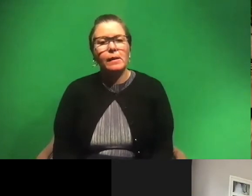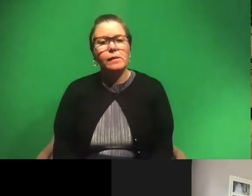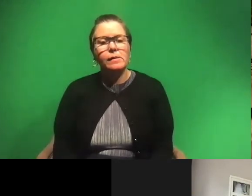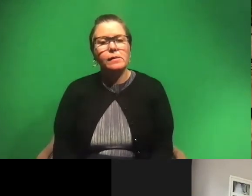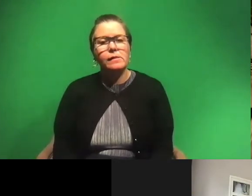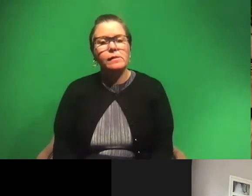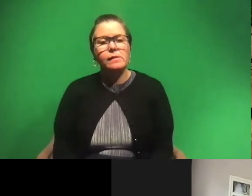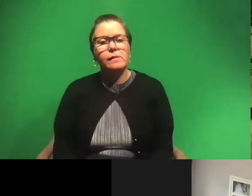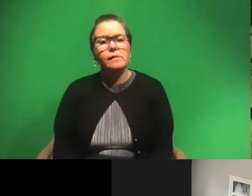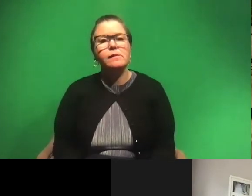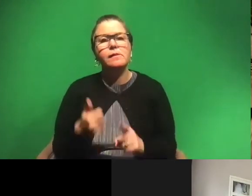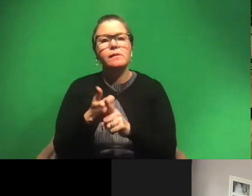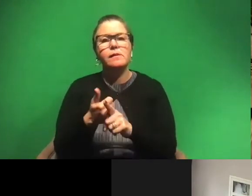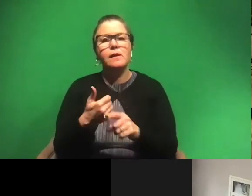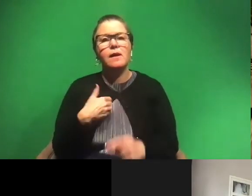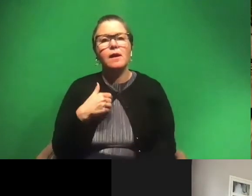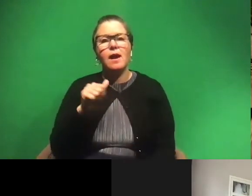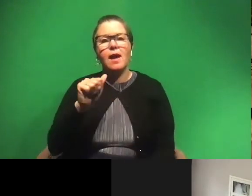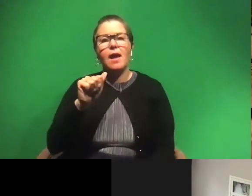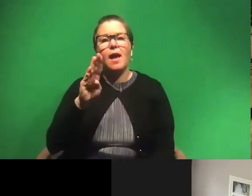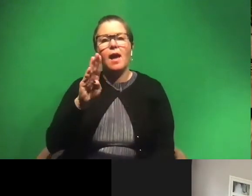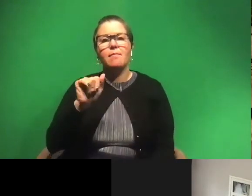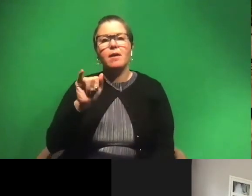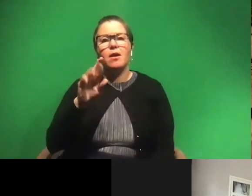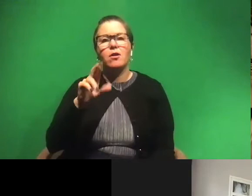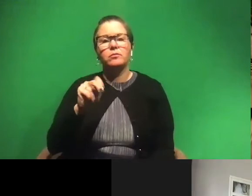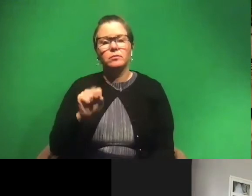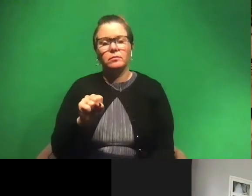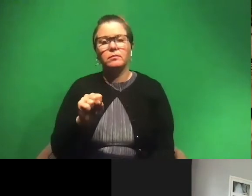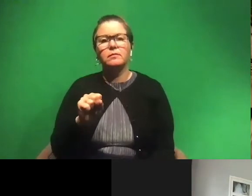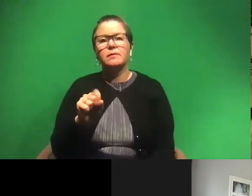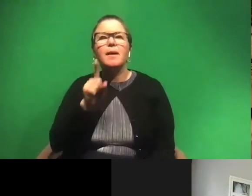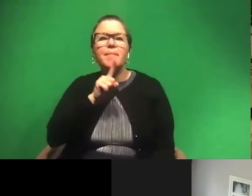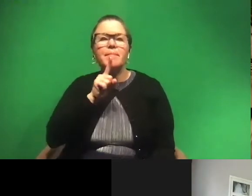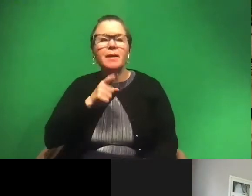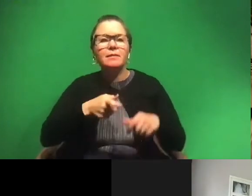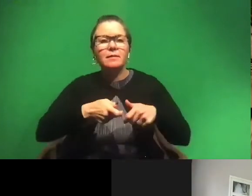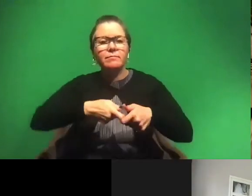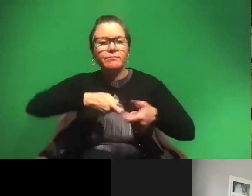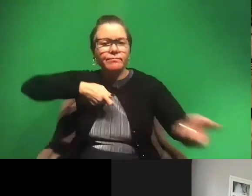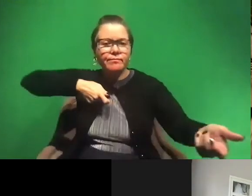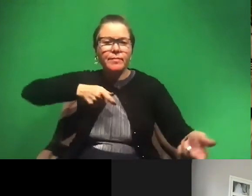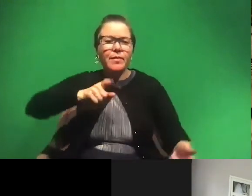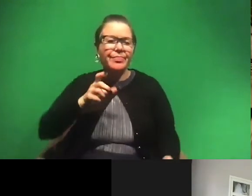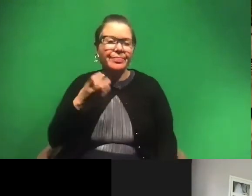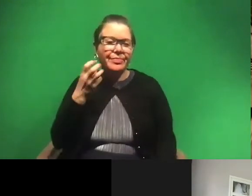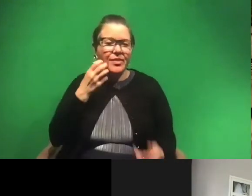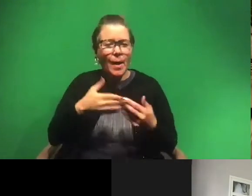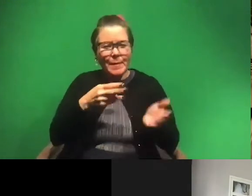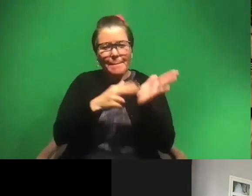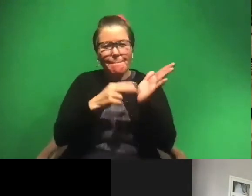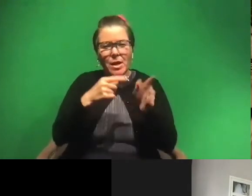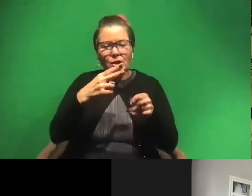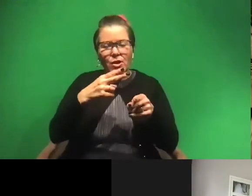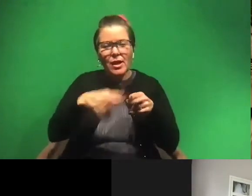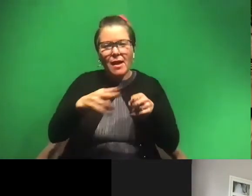they have these things called ab irons, which are like often just a plastic handle with like a thick butter knife attached to it, like a really thick